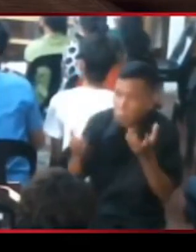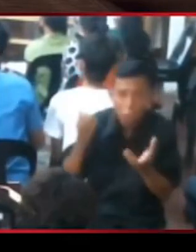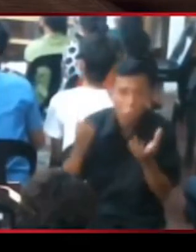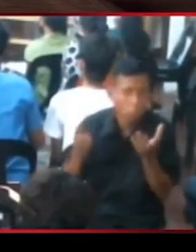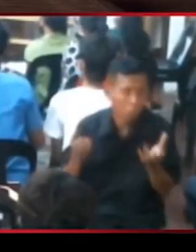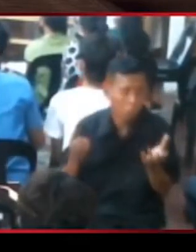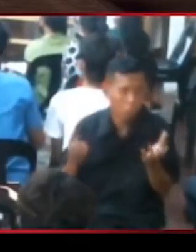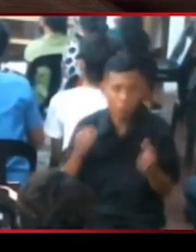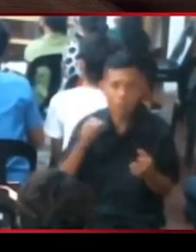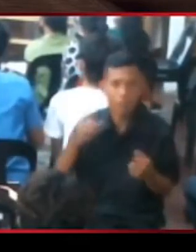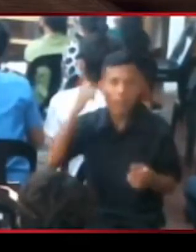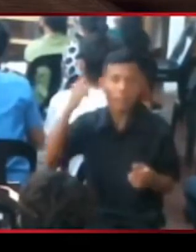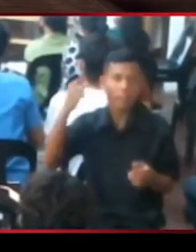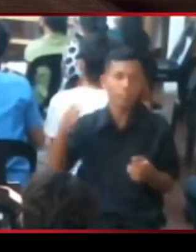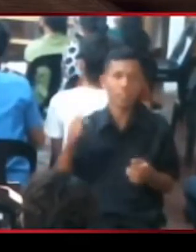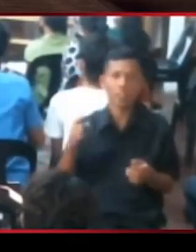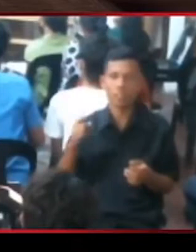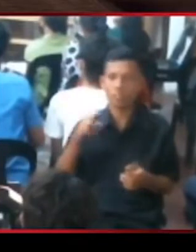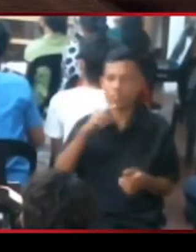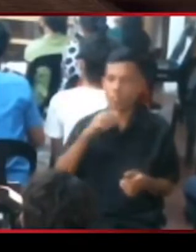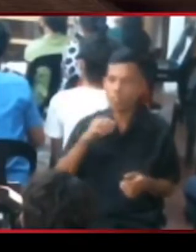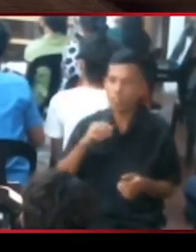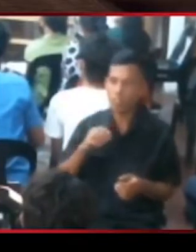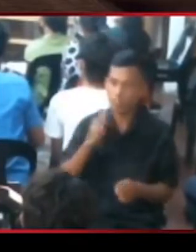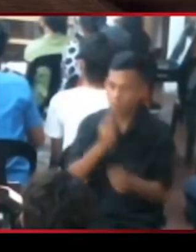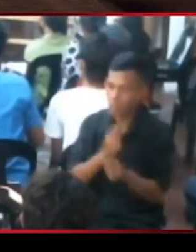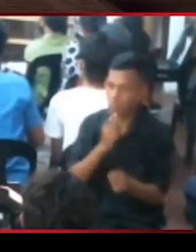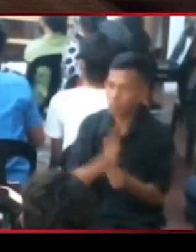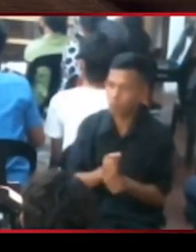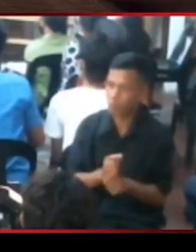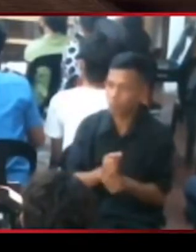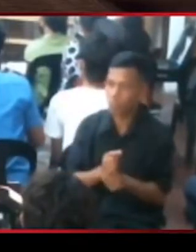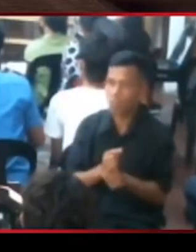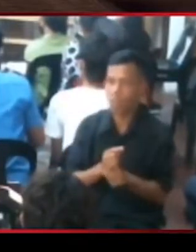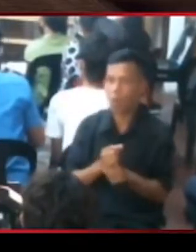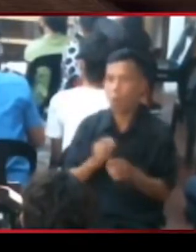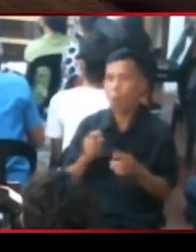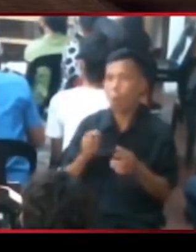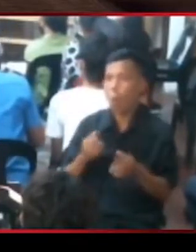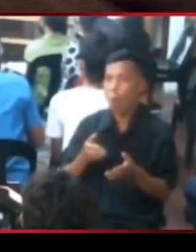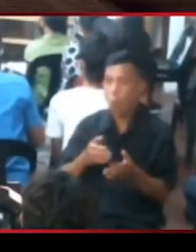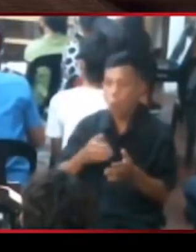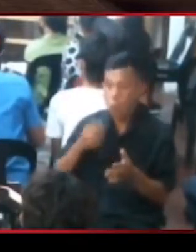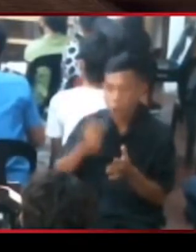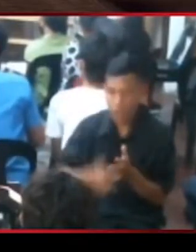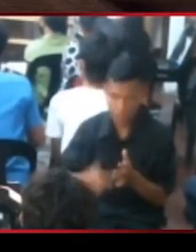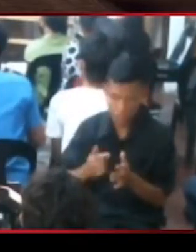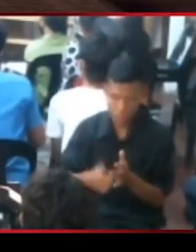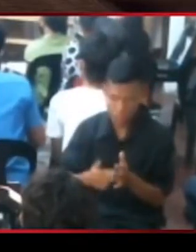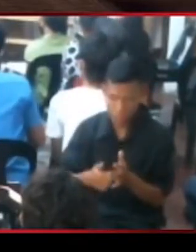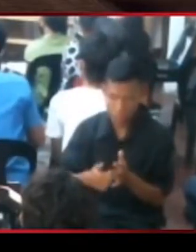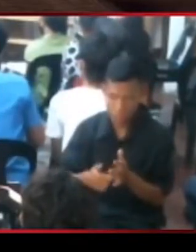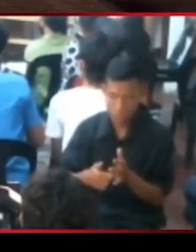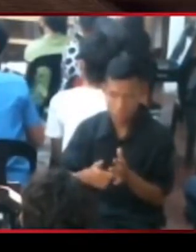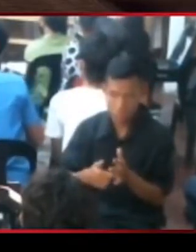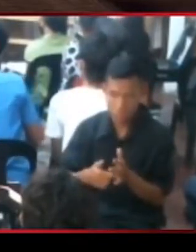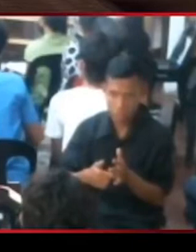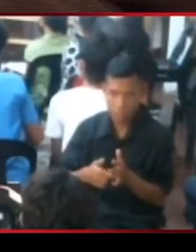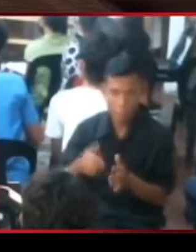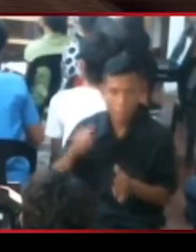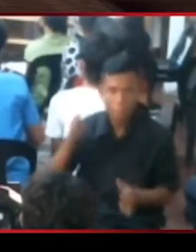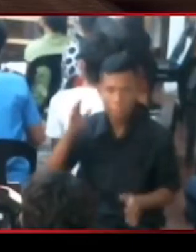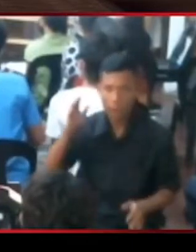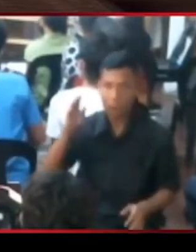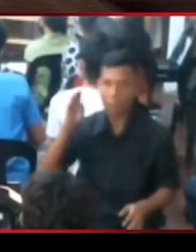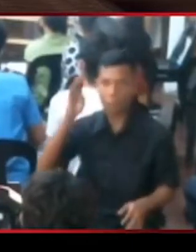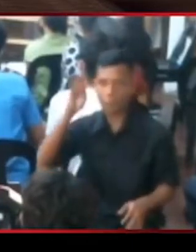as if I understand correctly, one of the brothers had a son that was about a